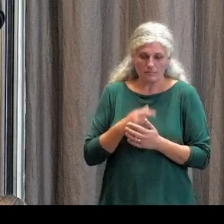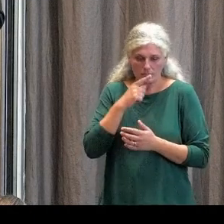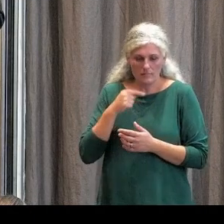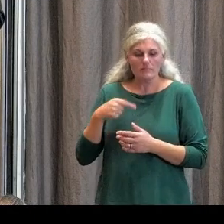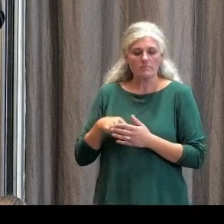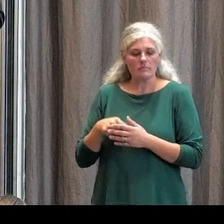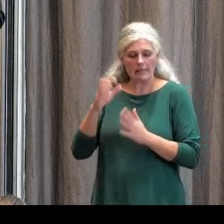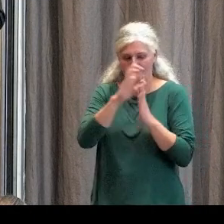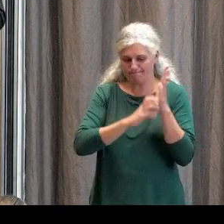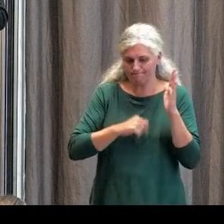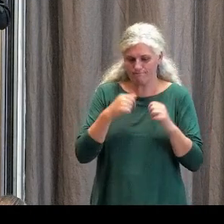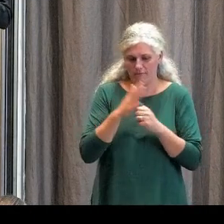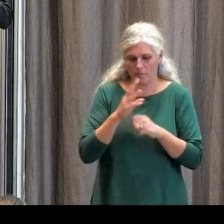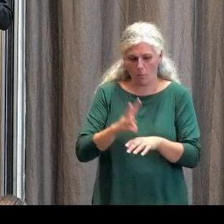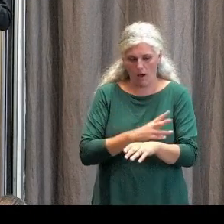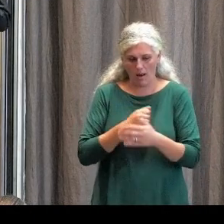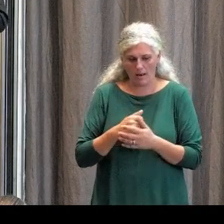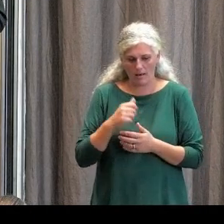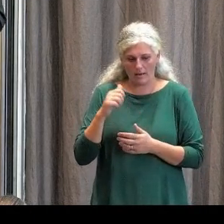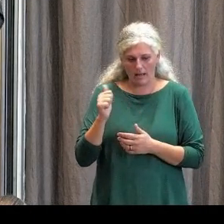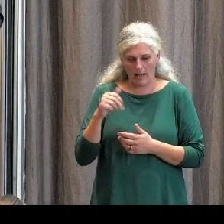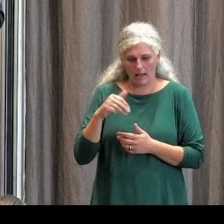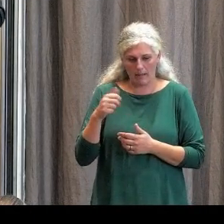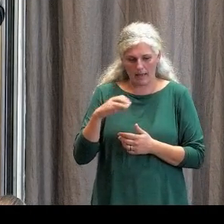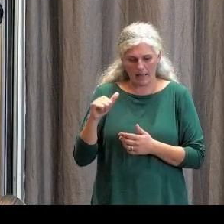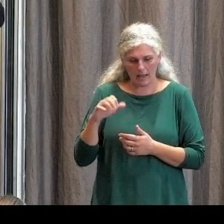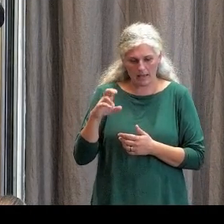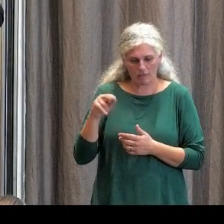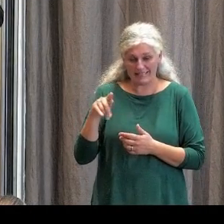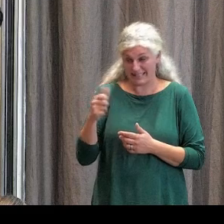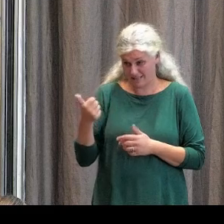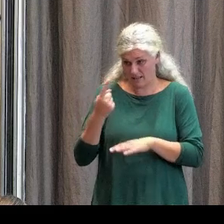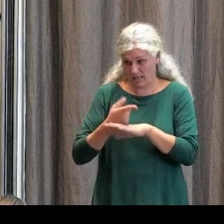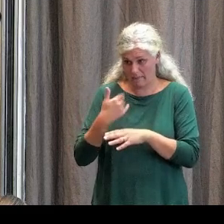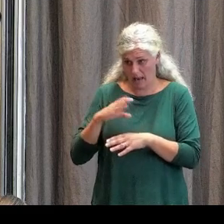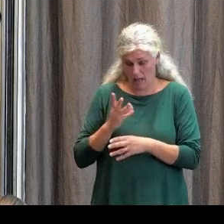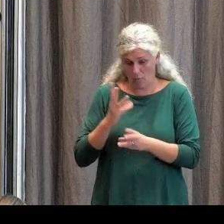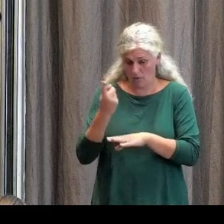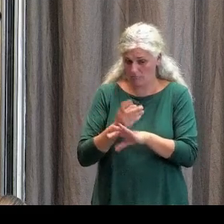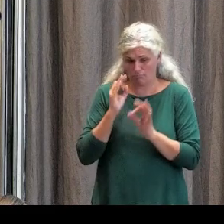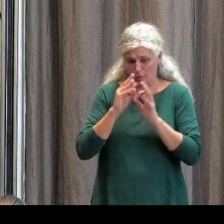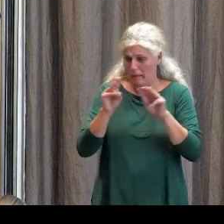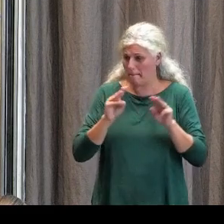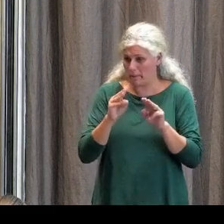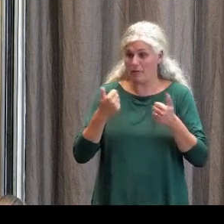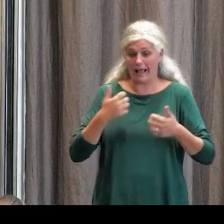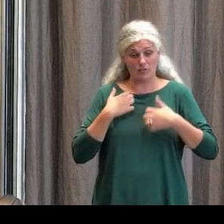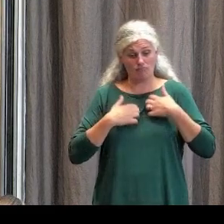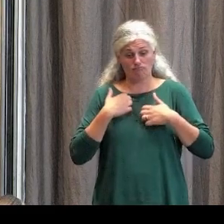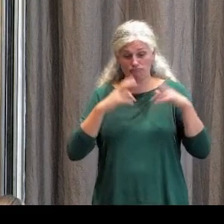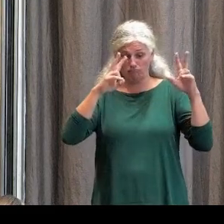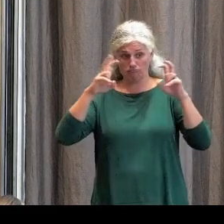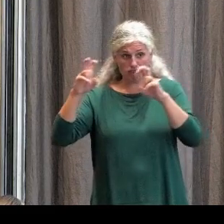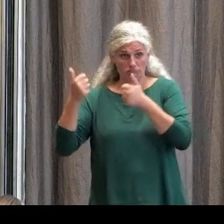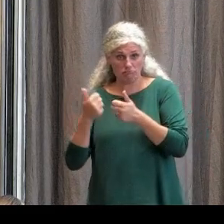lab for a while, and the vets in Glasgow are just incredible people. And if you have any interest in this topic,